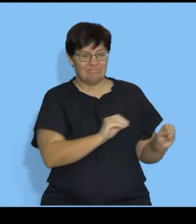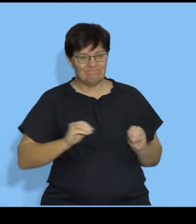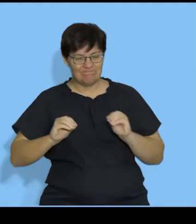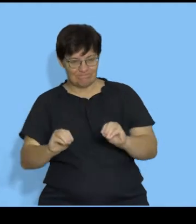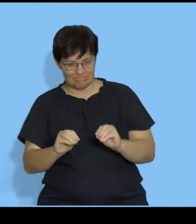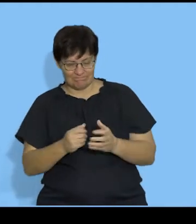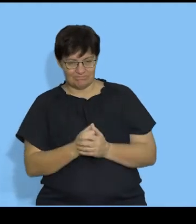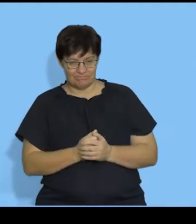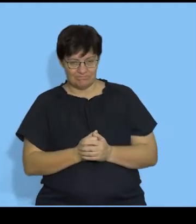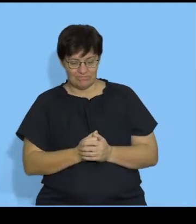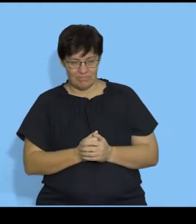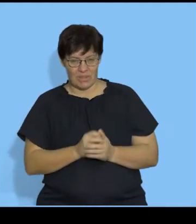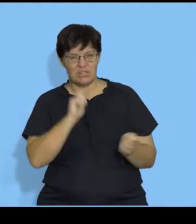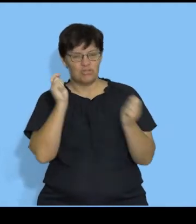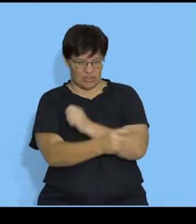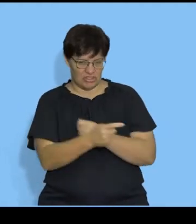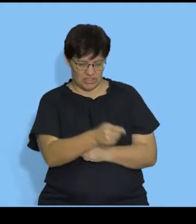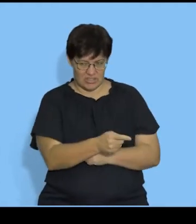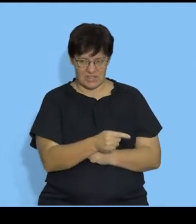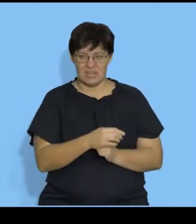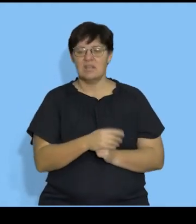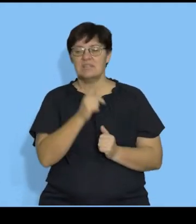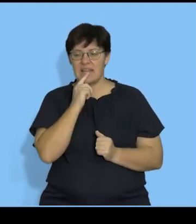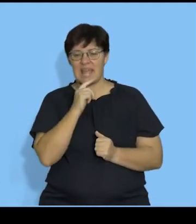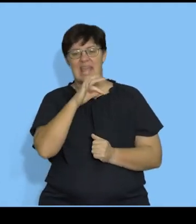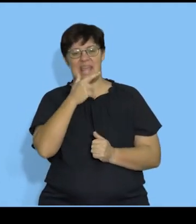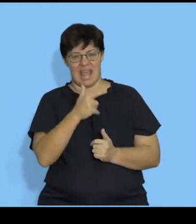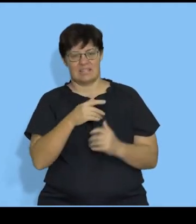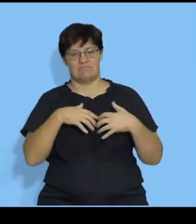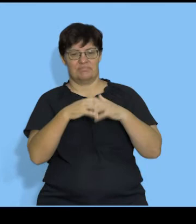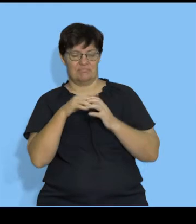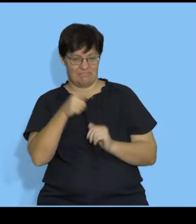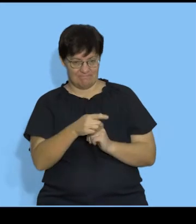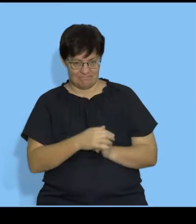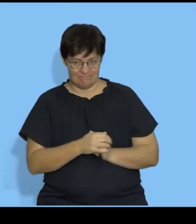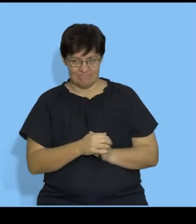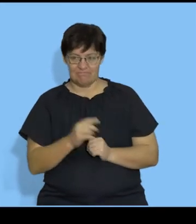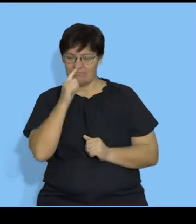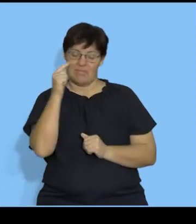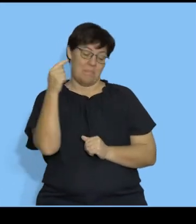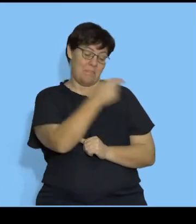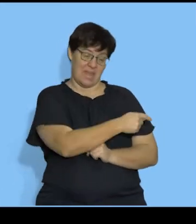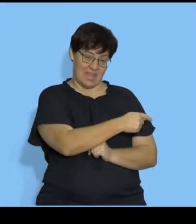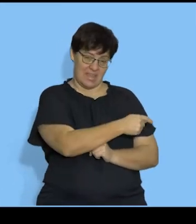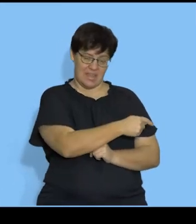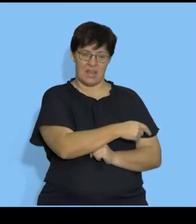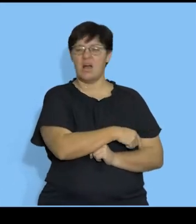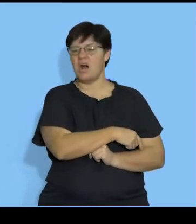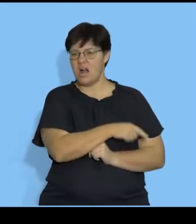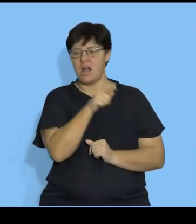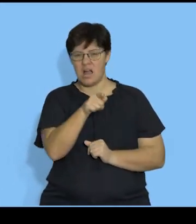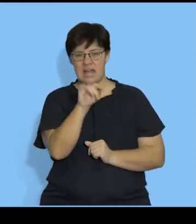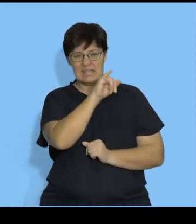acid, this is a gas-forming reaction, as we have said, okay? So if you go back to that equation, you see that the zinc